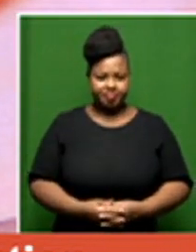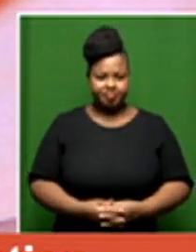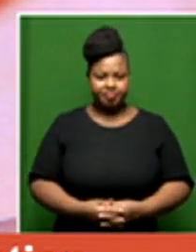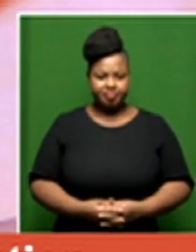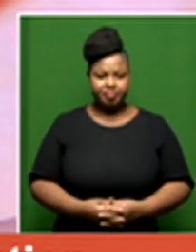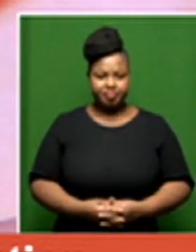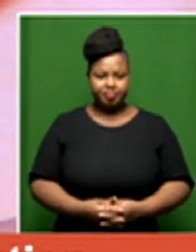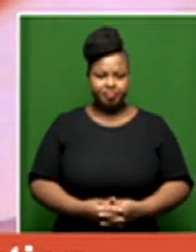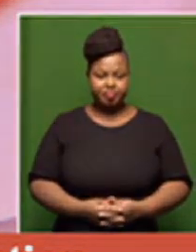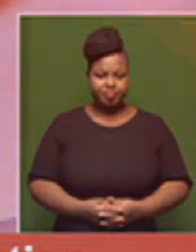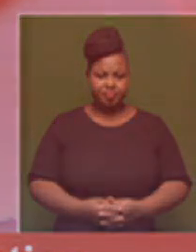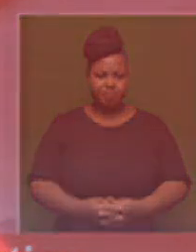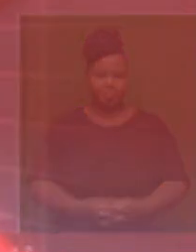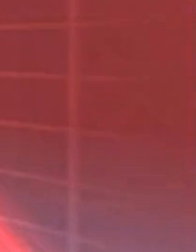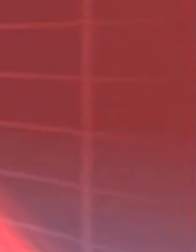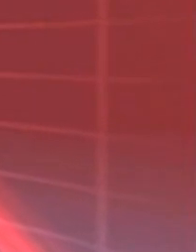tuned.